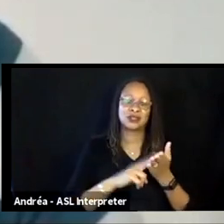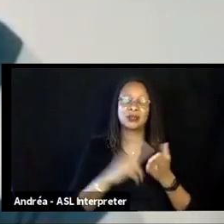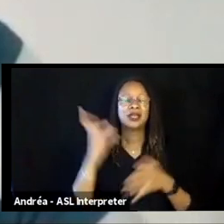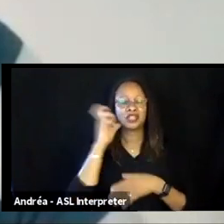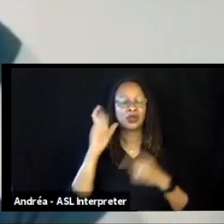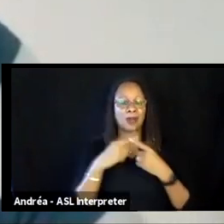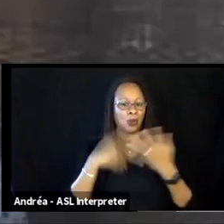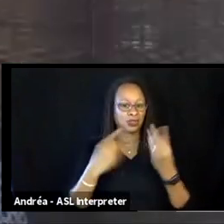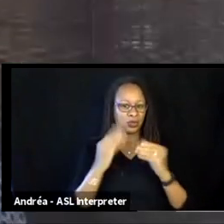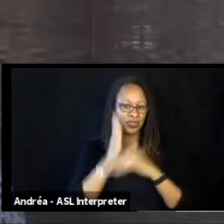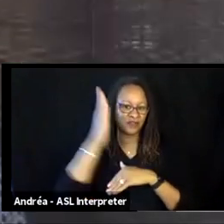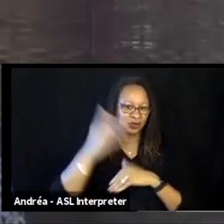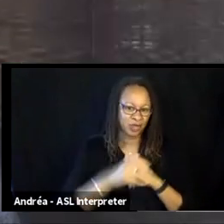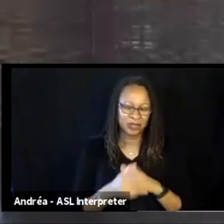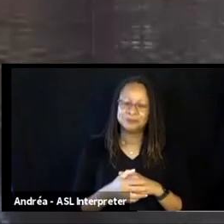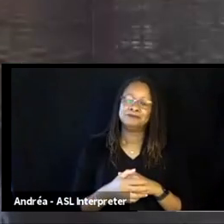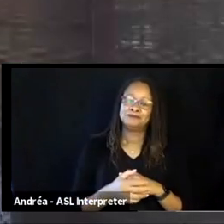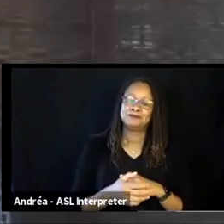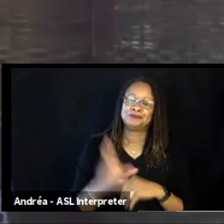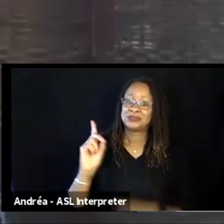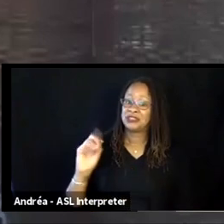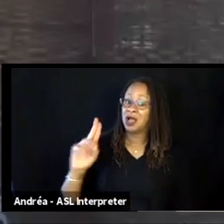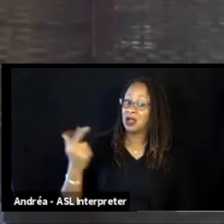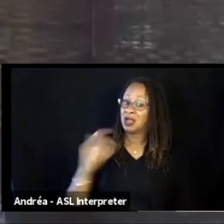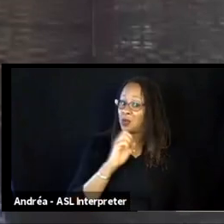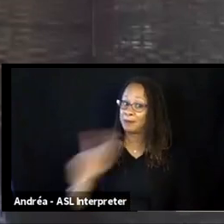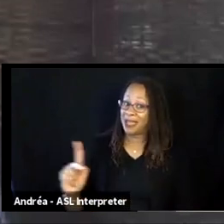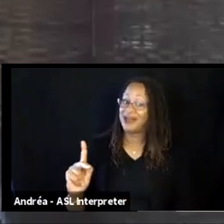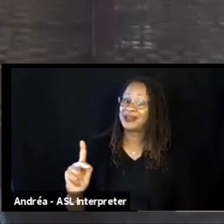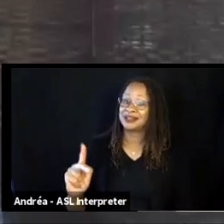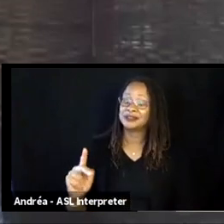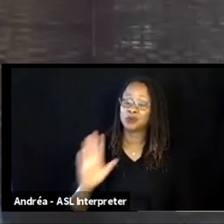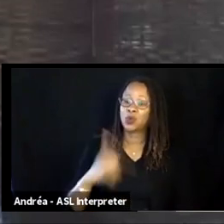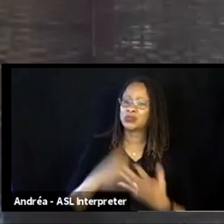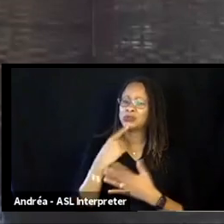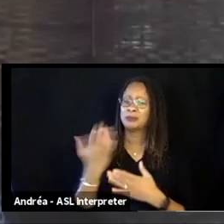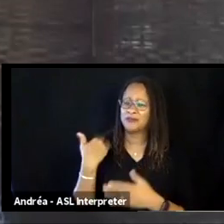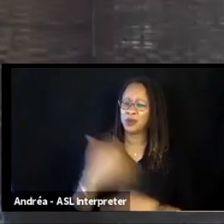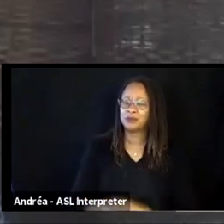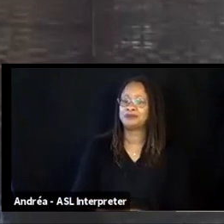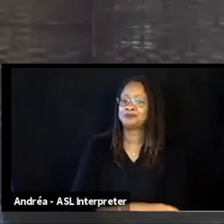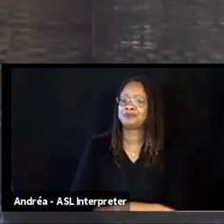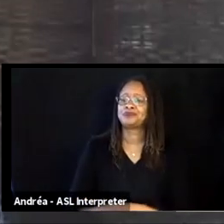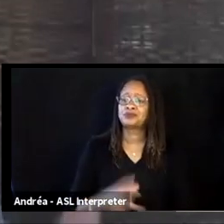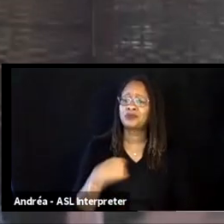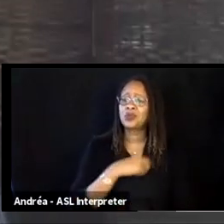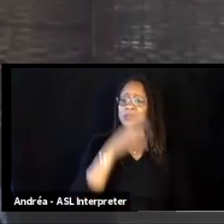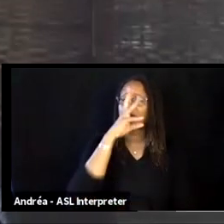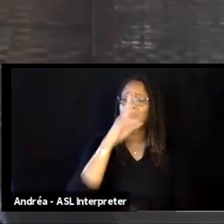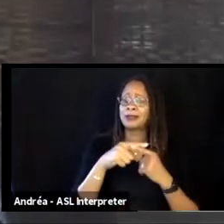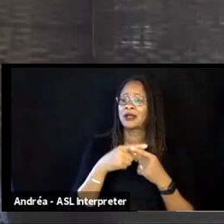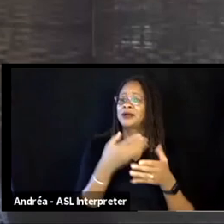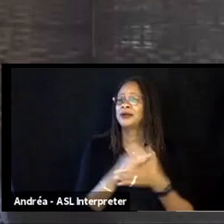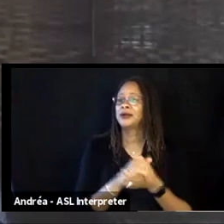future. Thank you. So Doug, I want to go back to what you were saying. We were talking about being